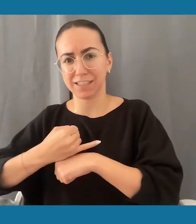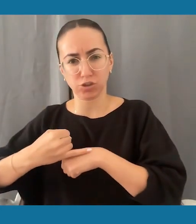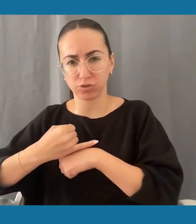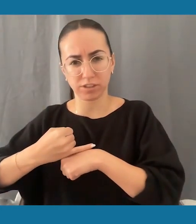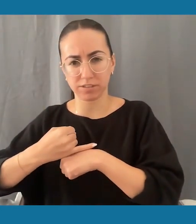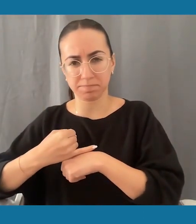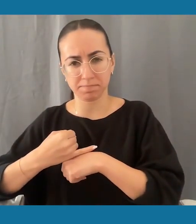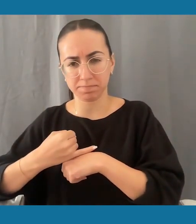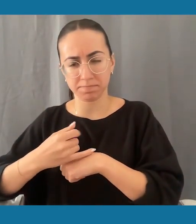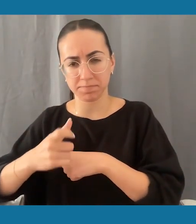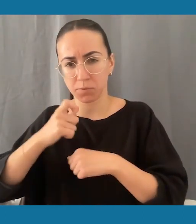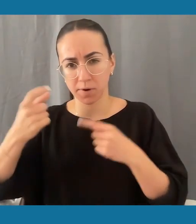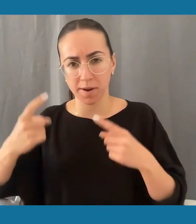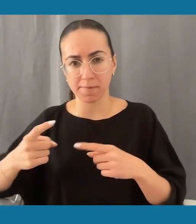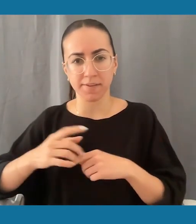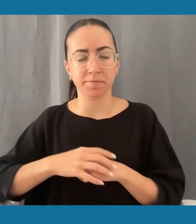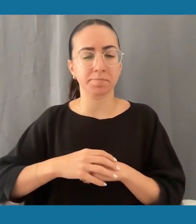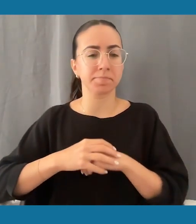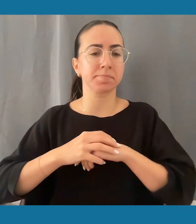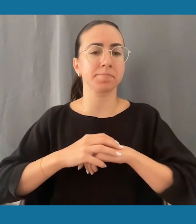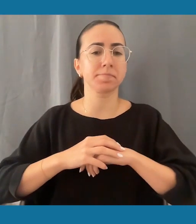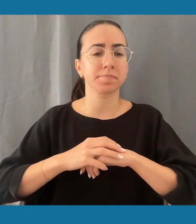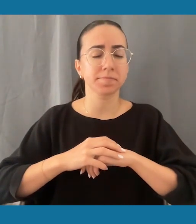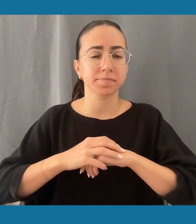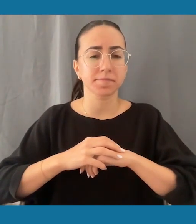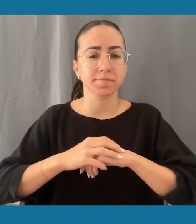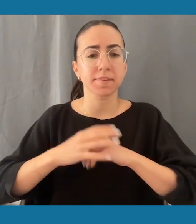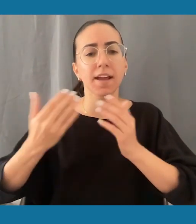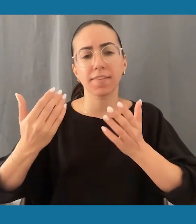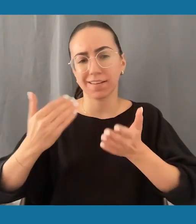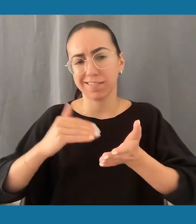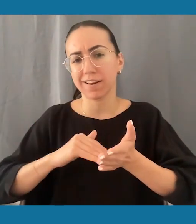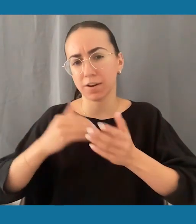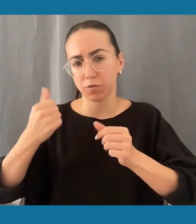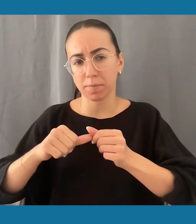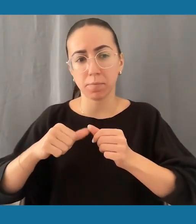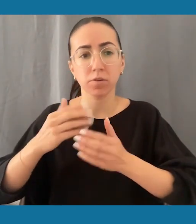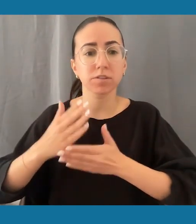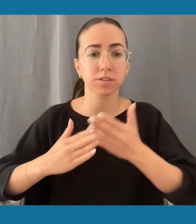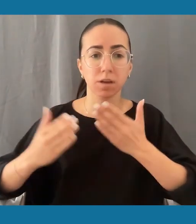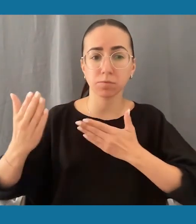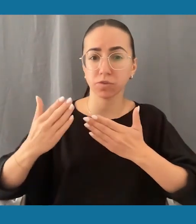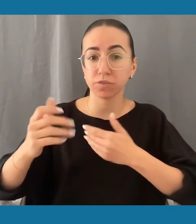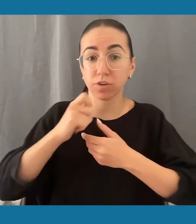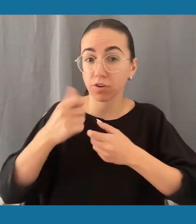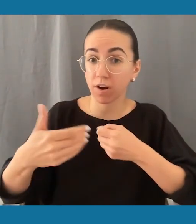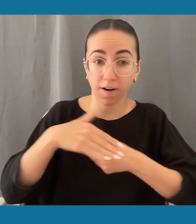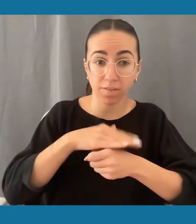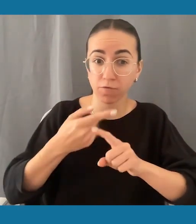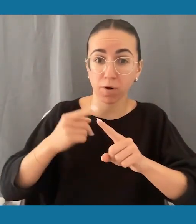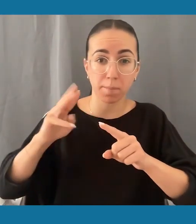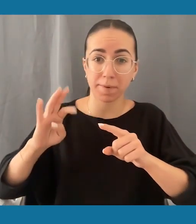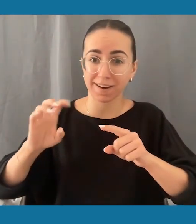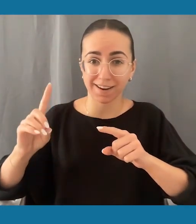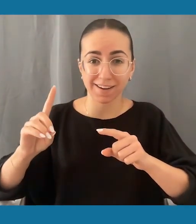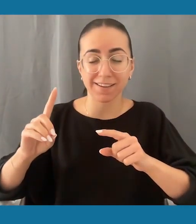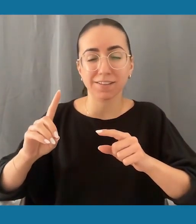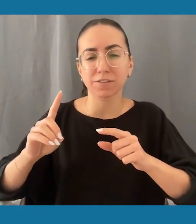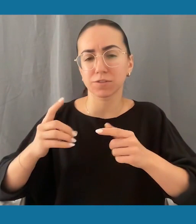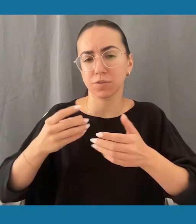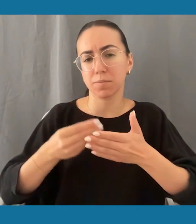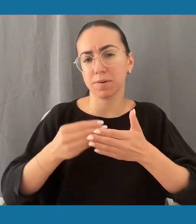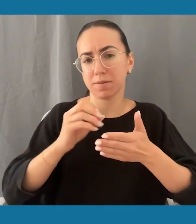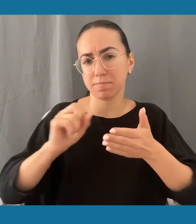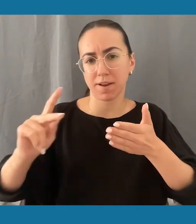That will not happen. And just remember that some services are not covered by Medicaid, so the reimbursement is not going to cover